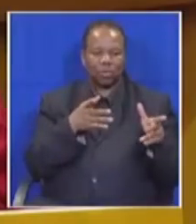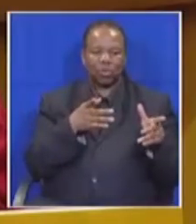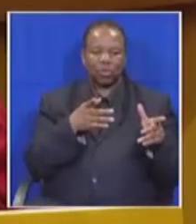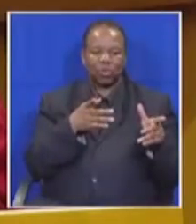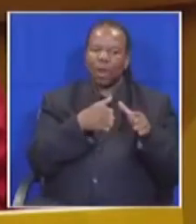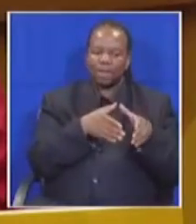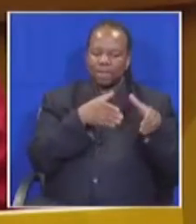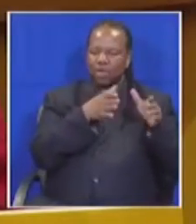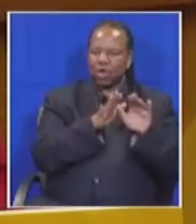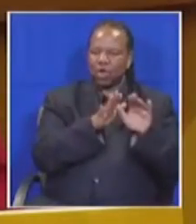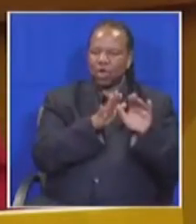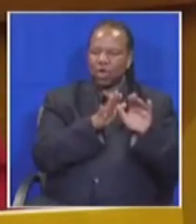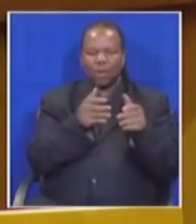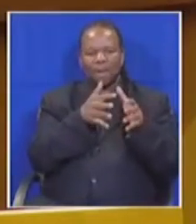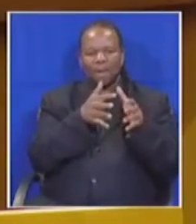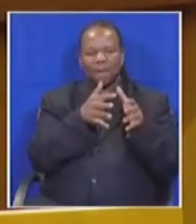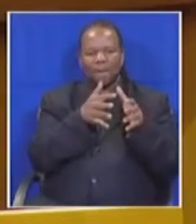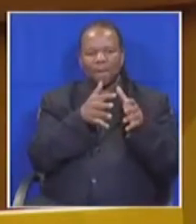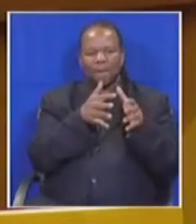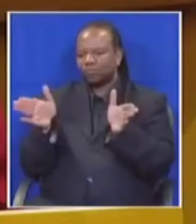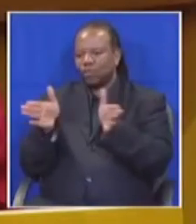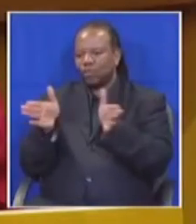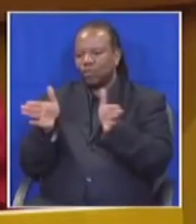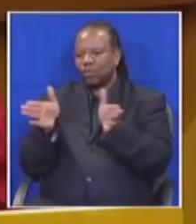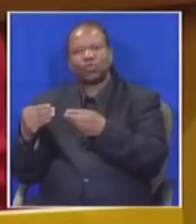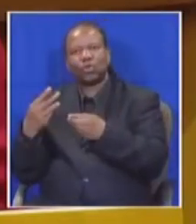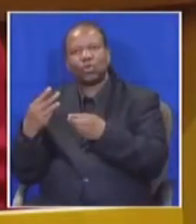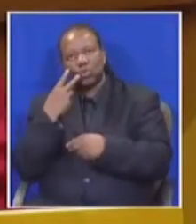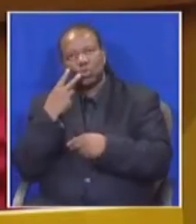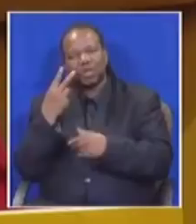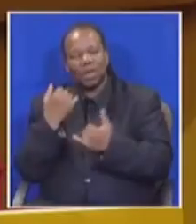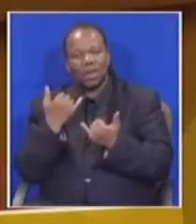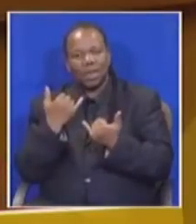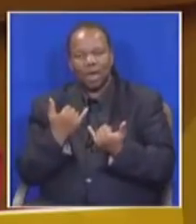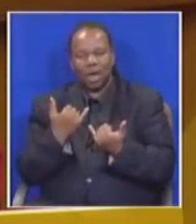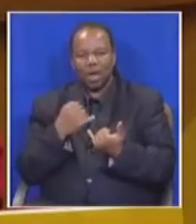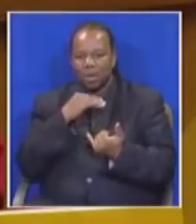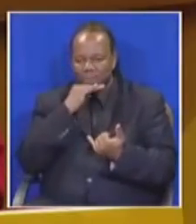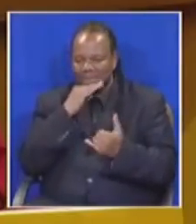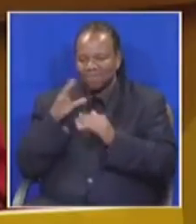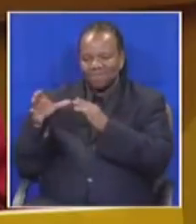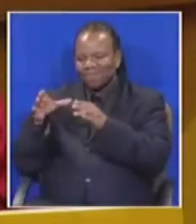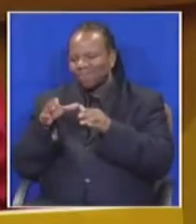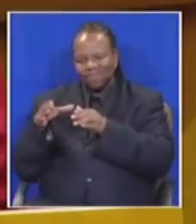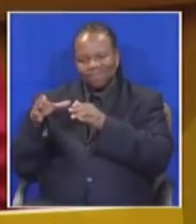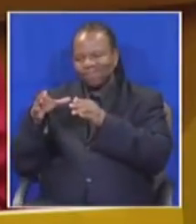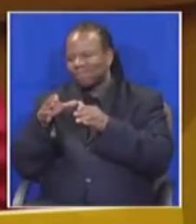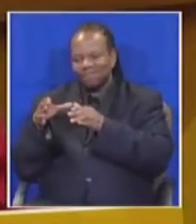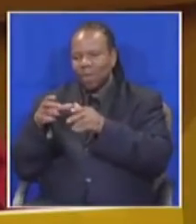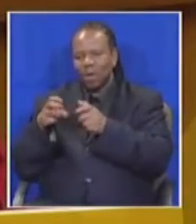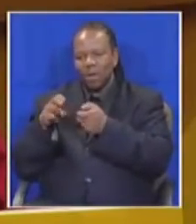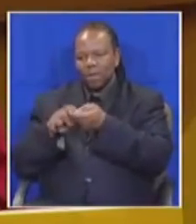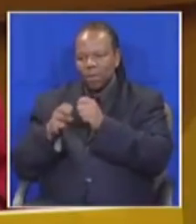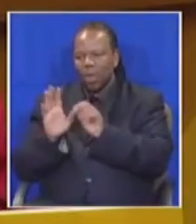and small businesses to produce. As we have clearly shown that it is not traditional beer that is destroying our communities, but